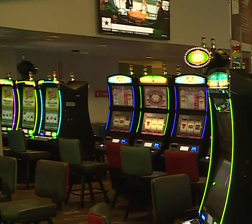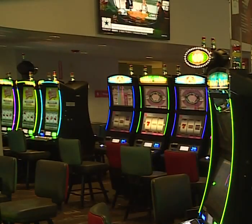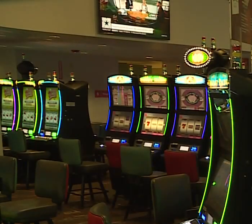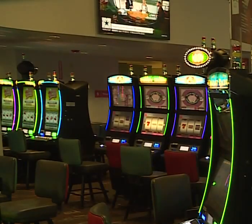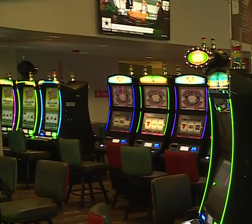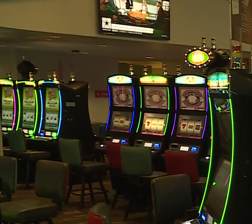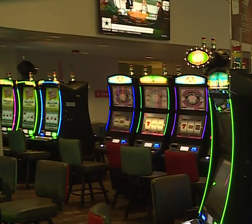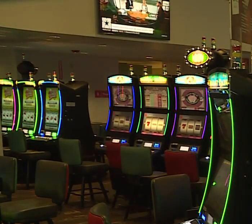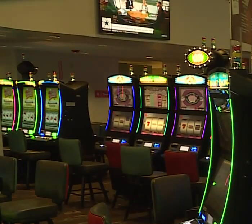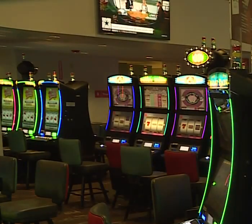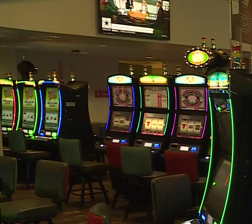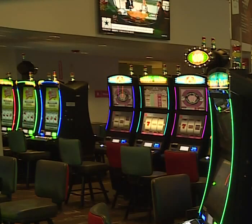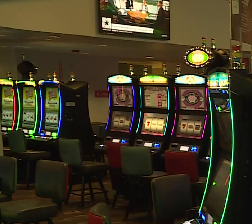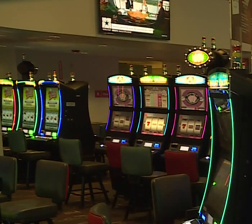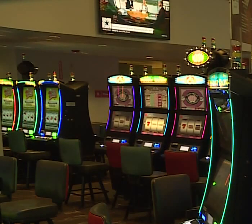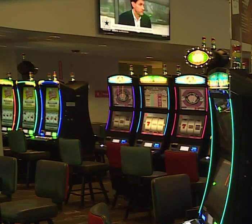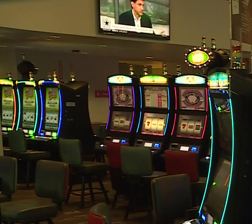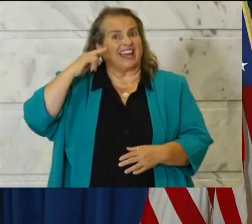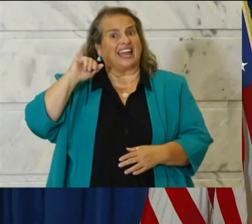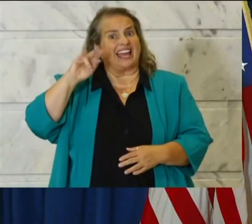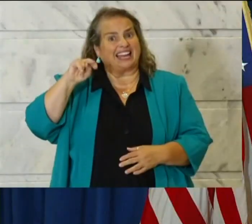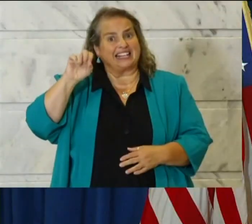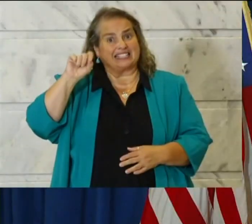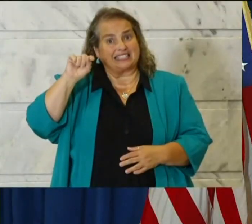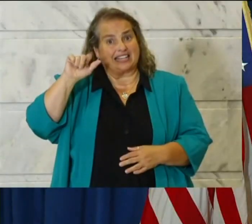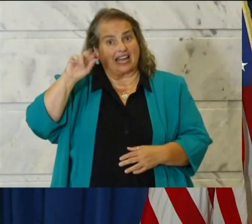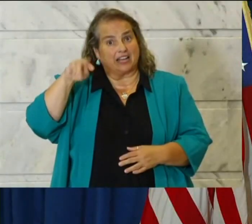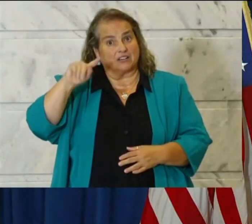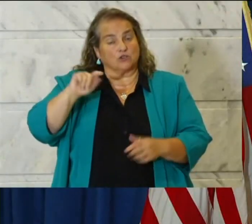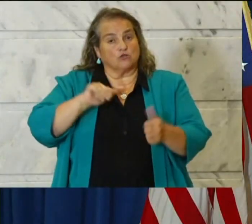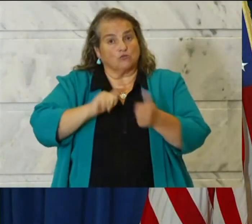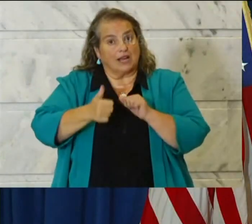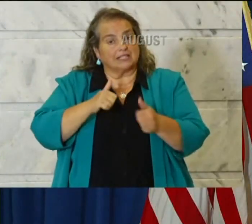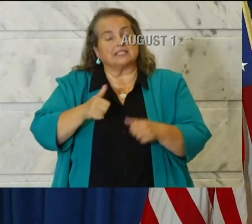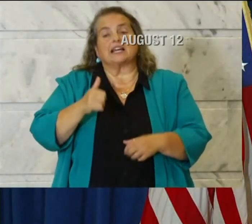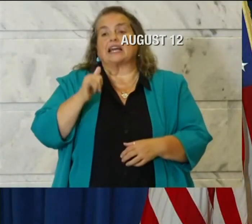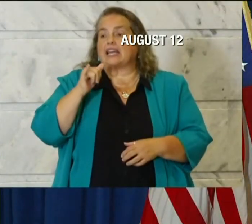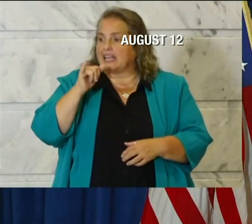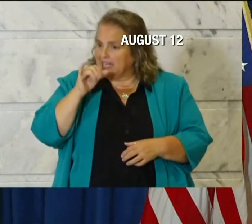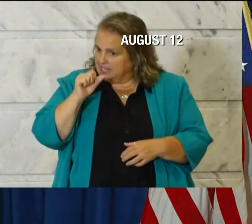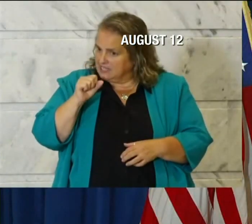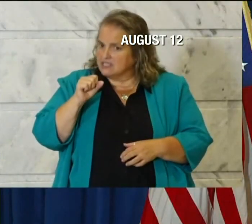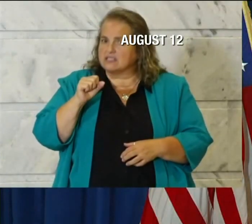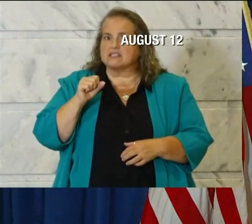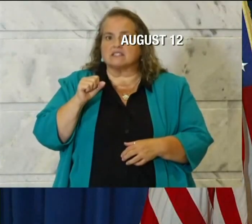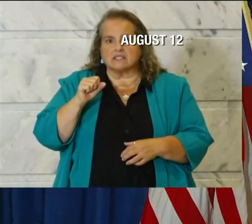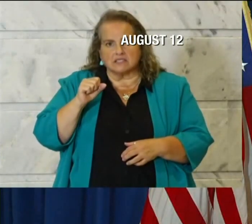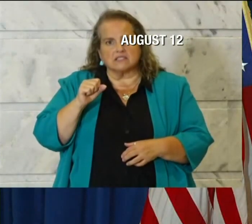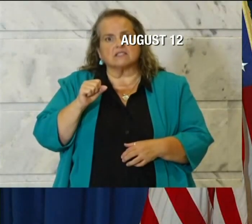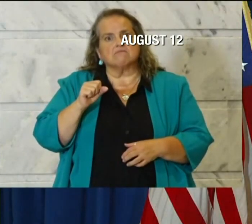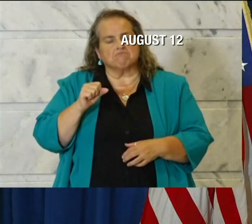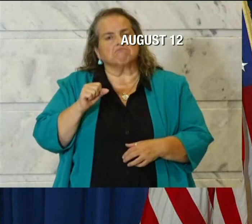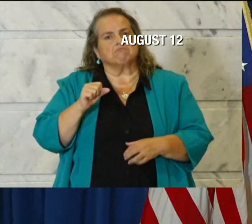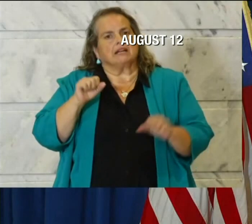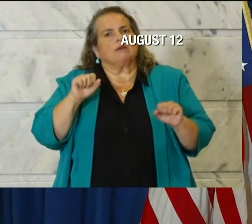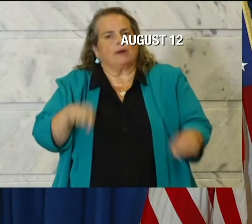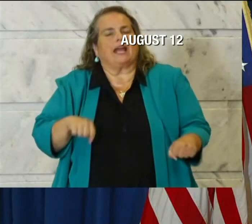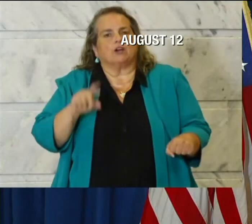the state needs historical horse racing. It has allowed us to be competitive with some other forms,